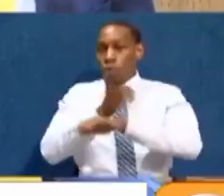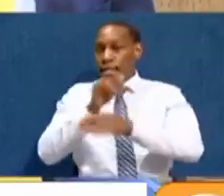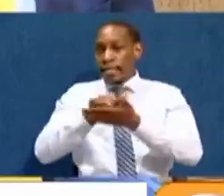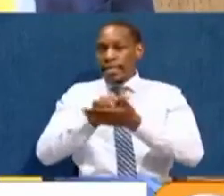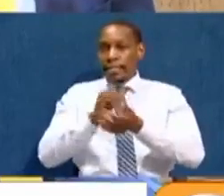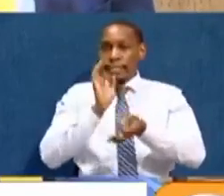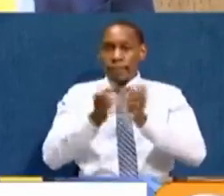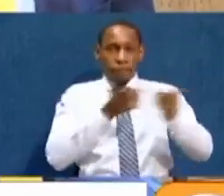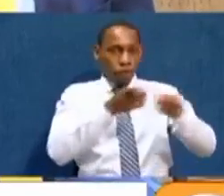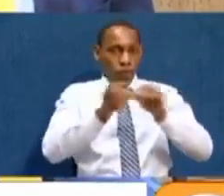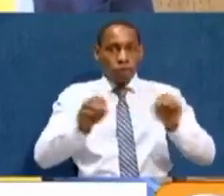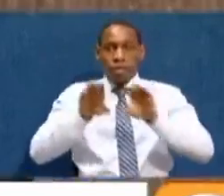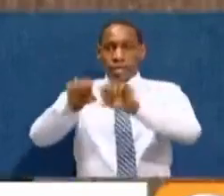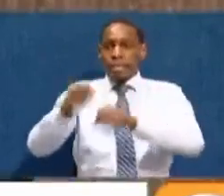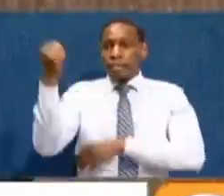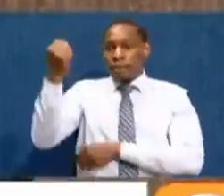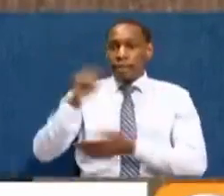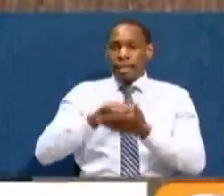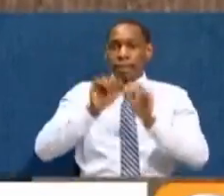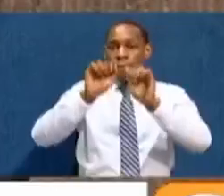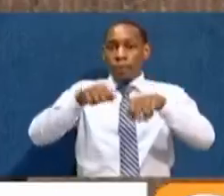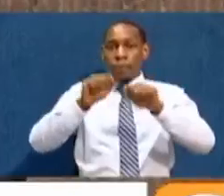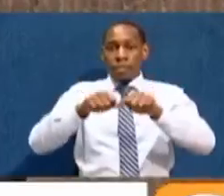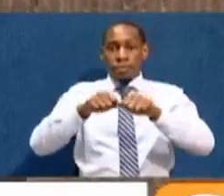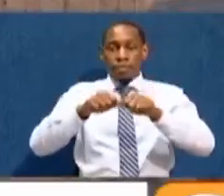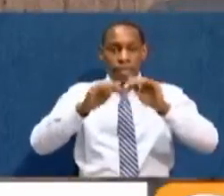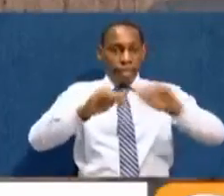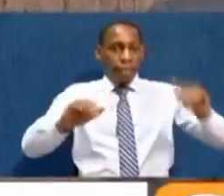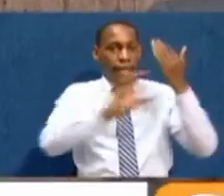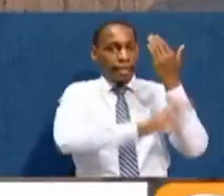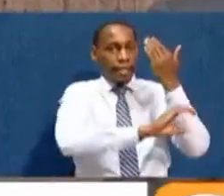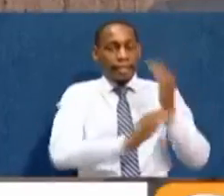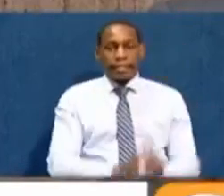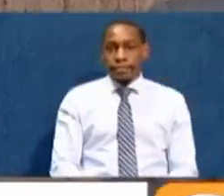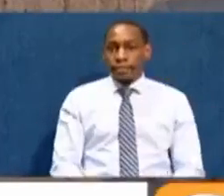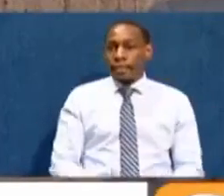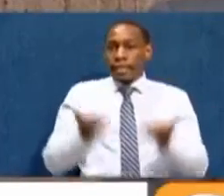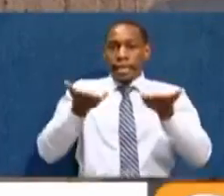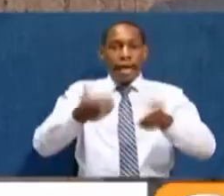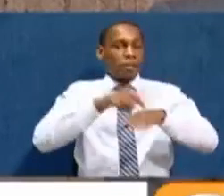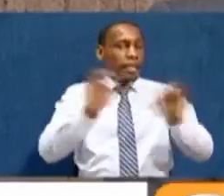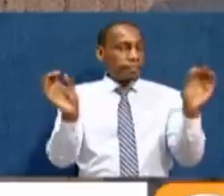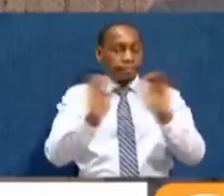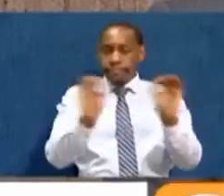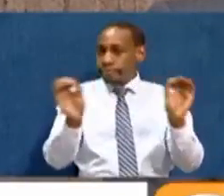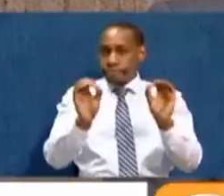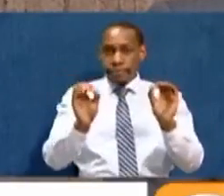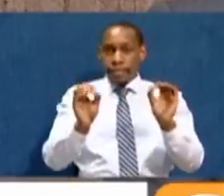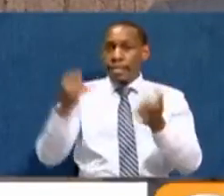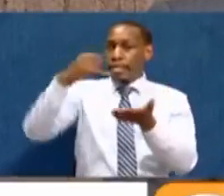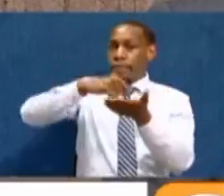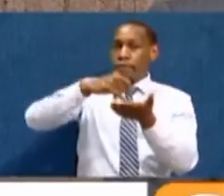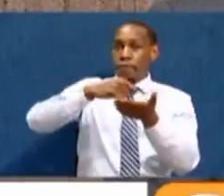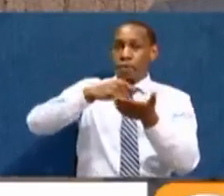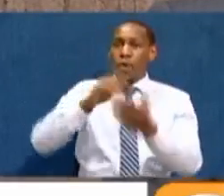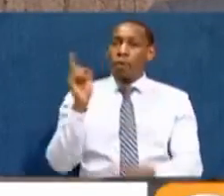that if unchecked, the succession politics will push the country over the cliff. Now is not the time to engage